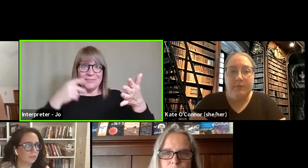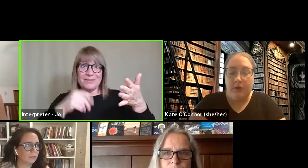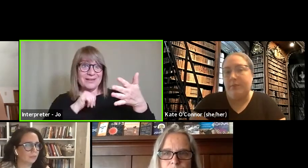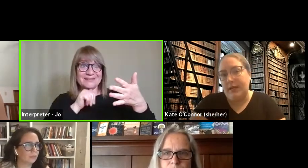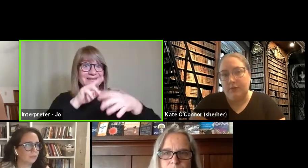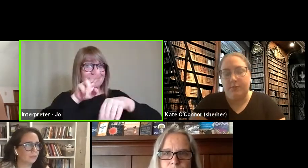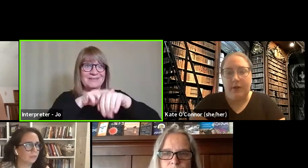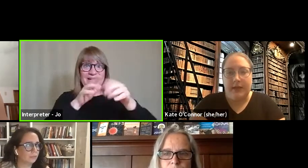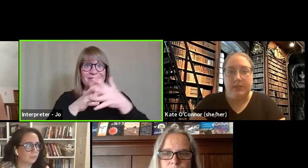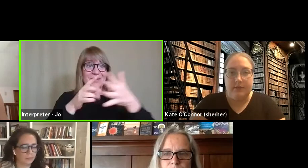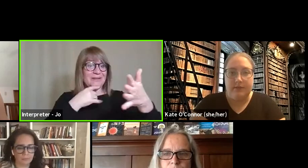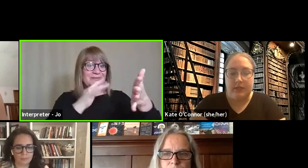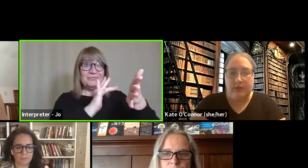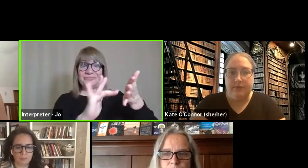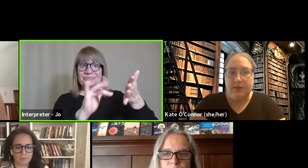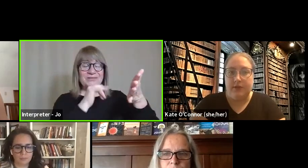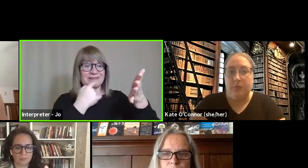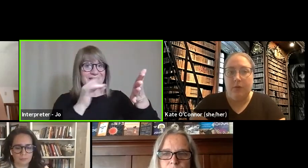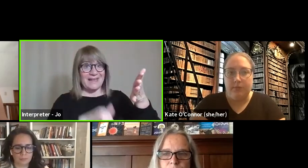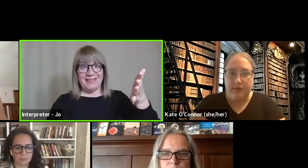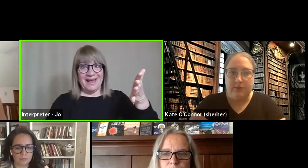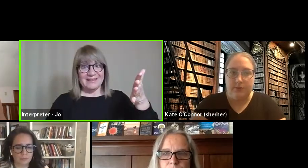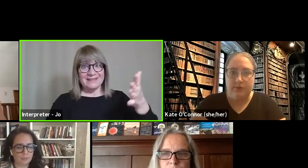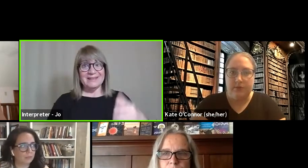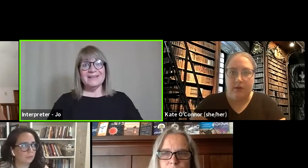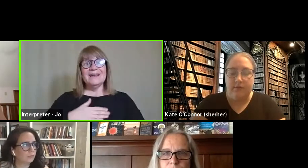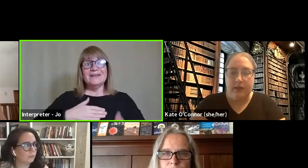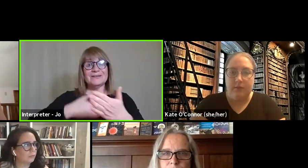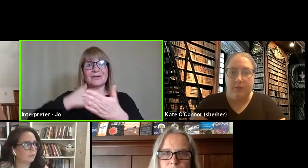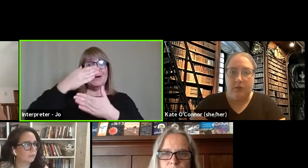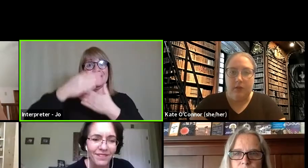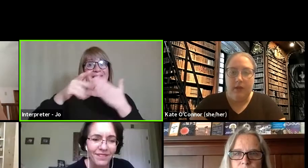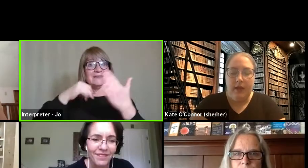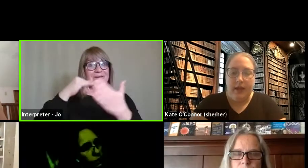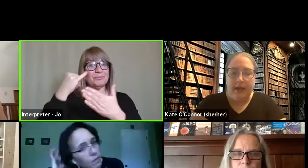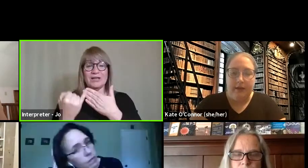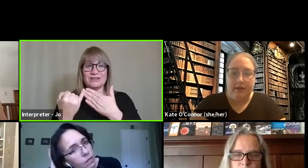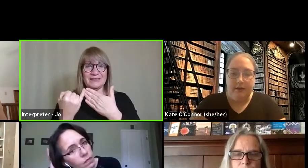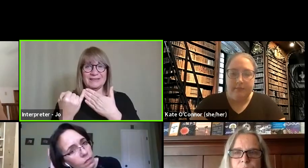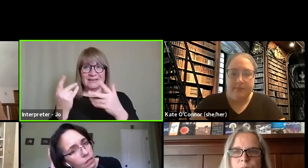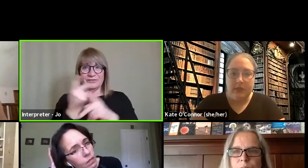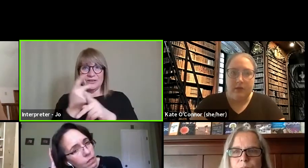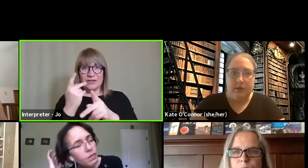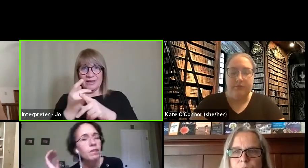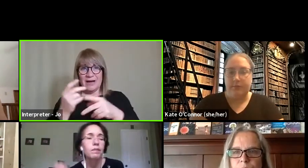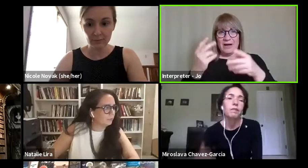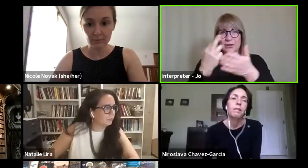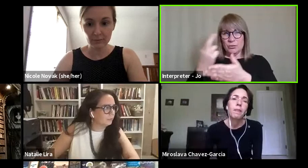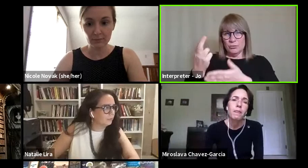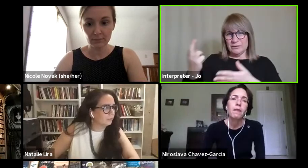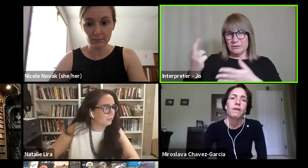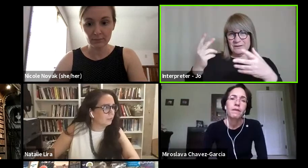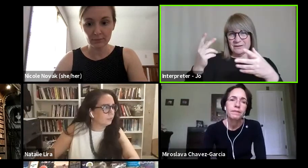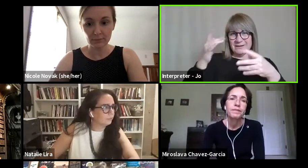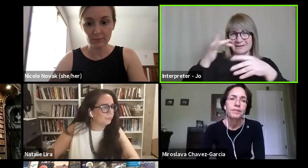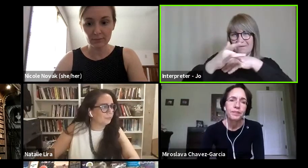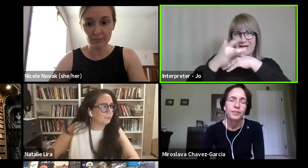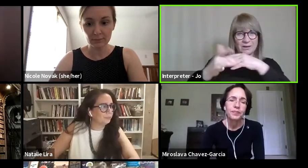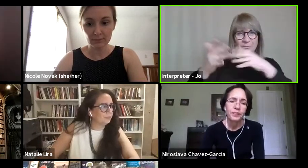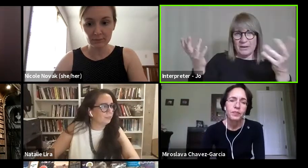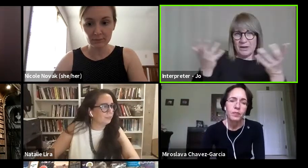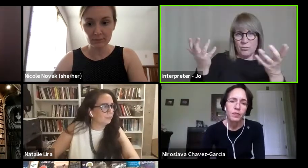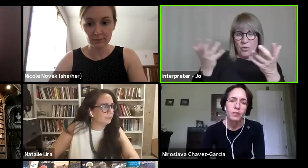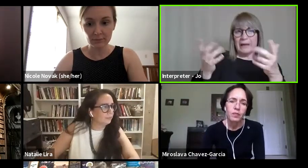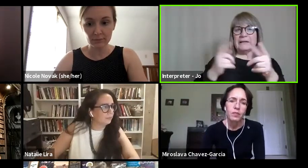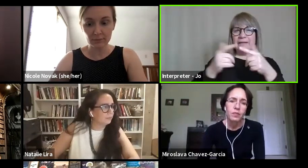i one of my next projects is actually figuring out what resources are available and um going from there but